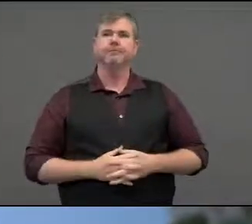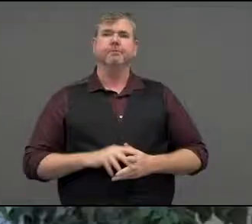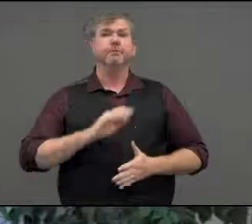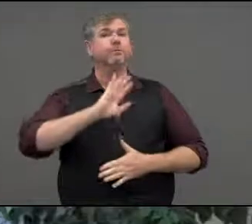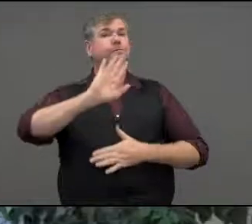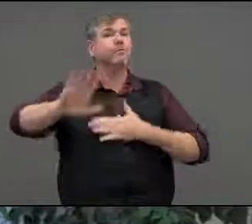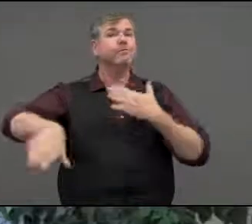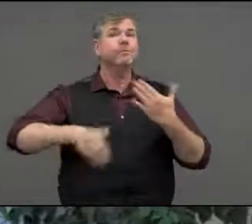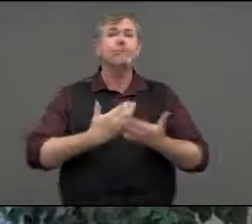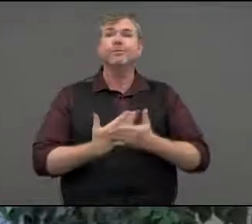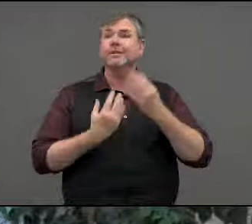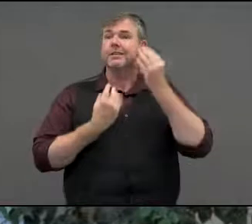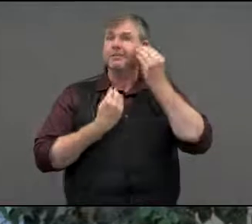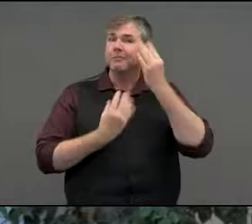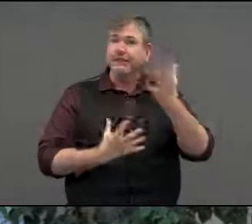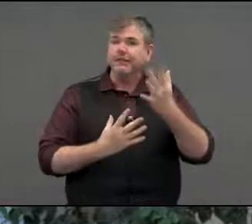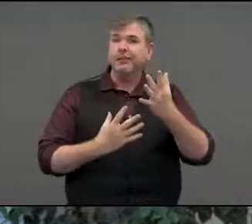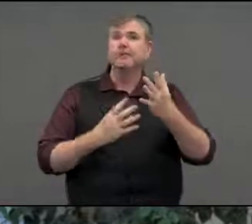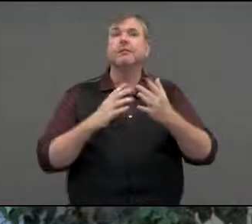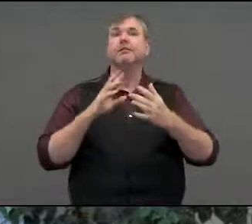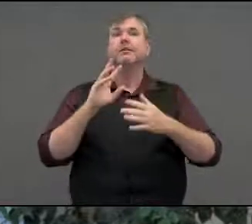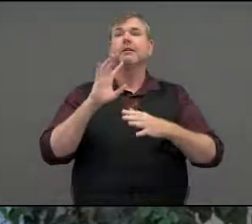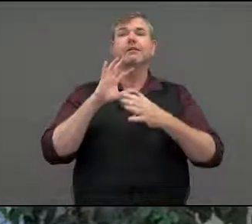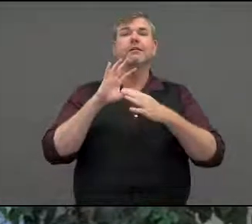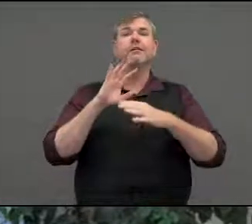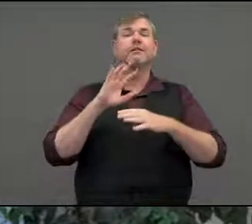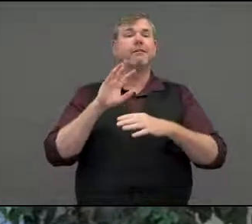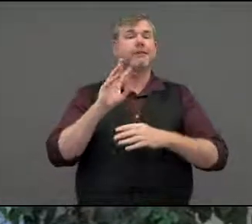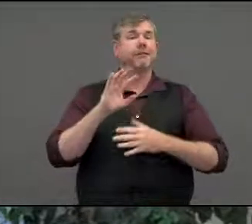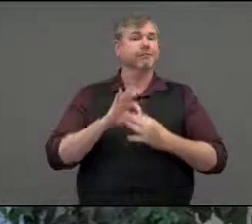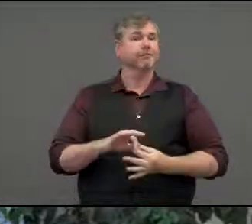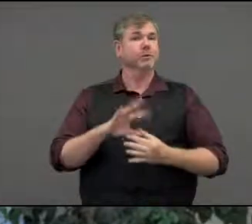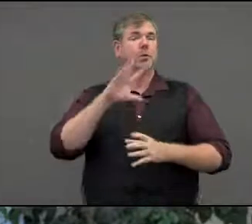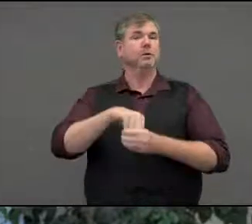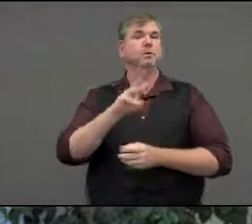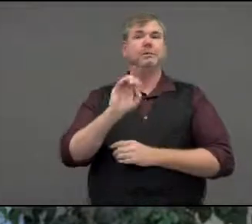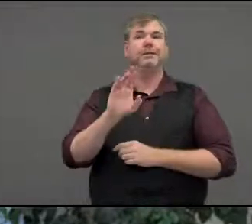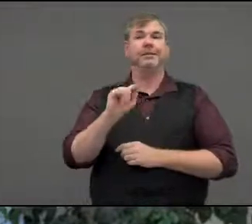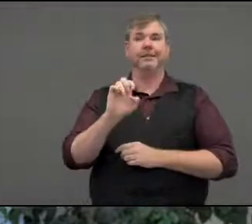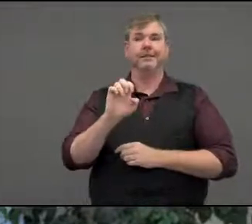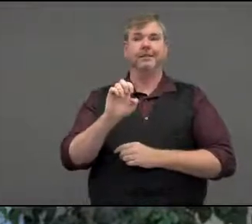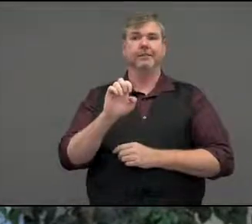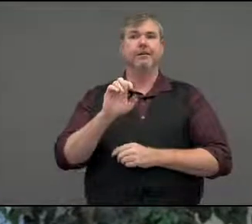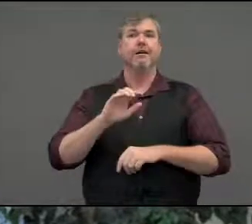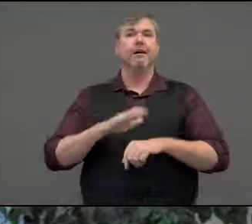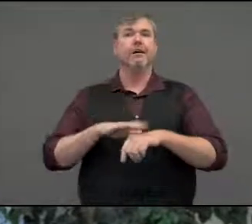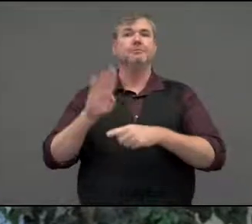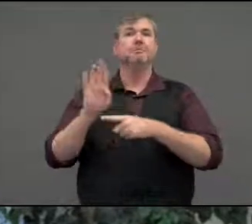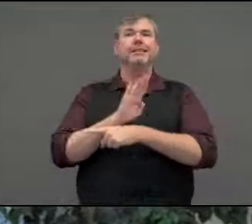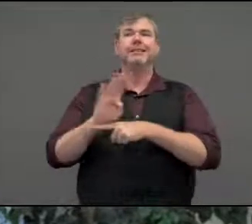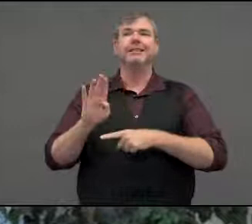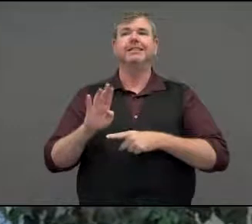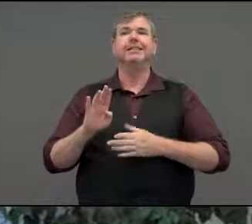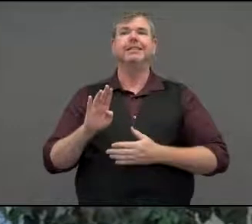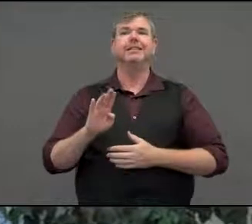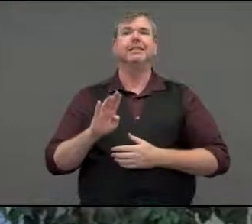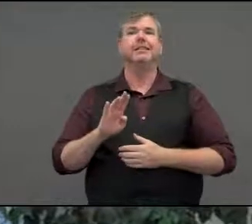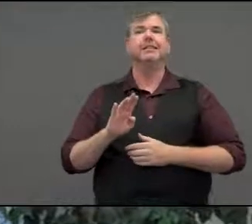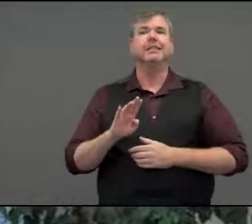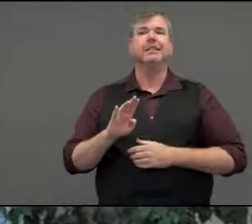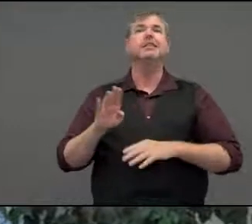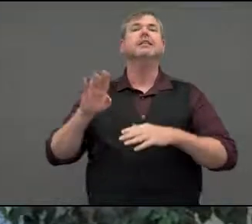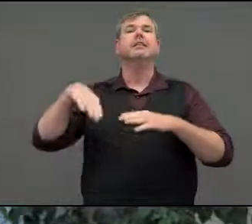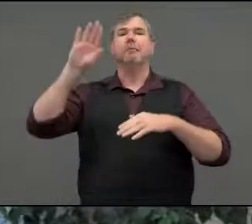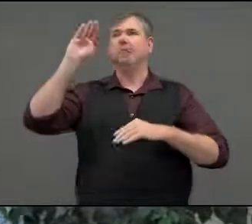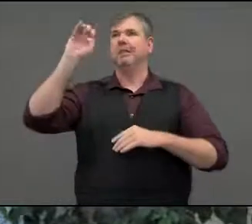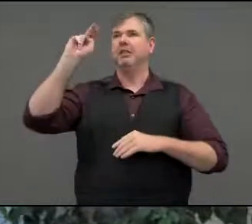on our website on the business enforcement page, which is under businesses, I believe, in the top menu. You'll see an email there and